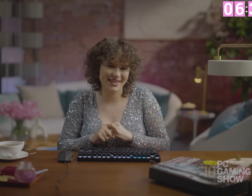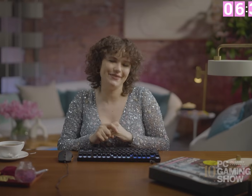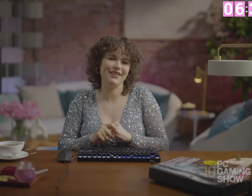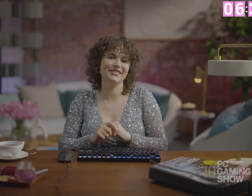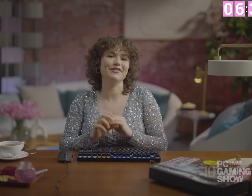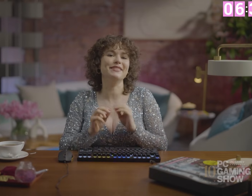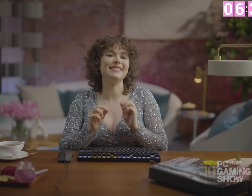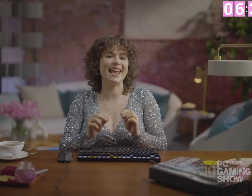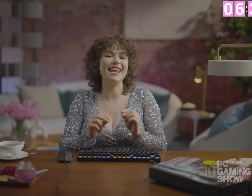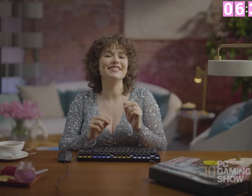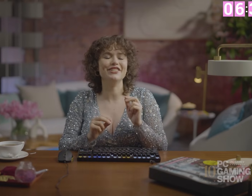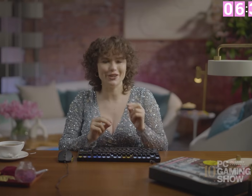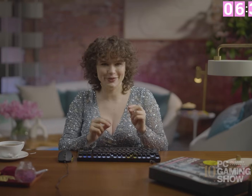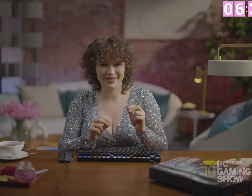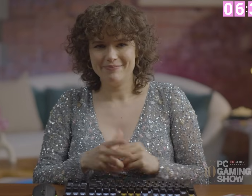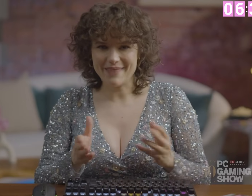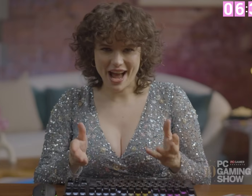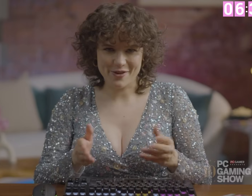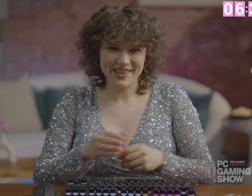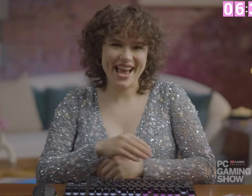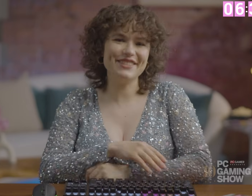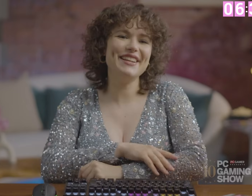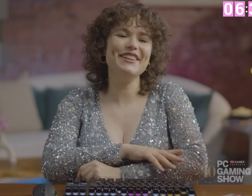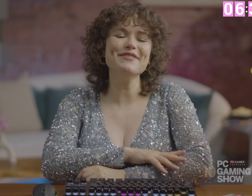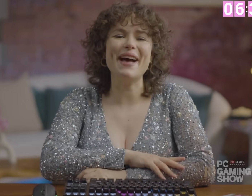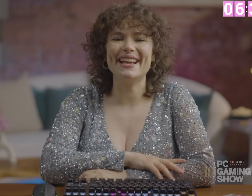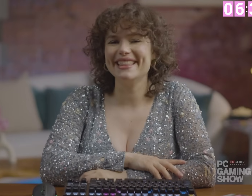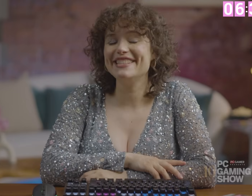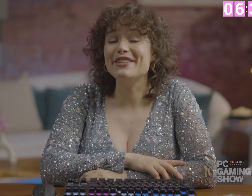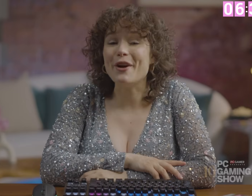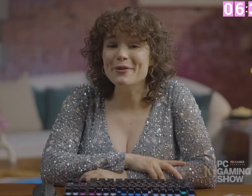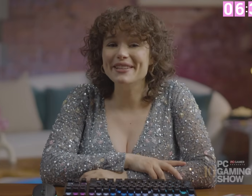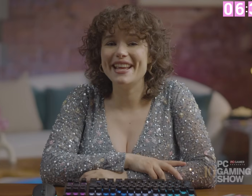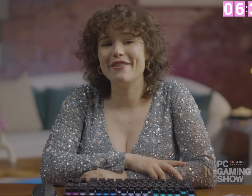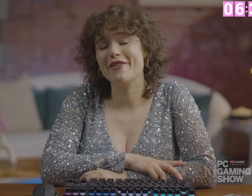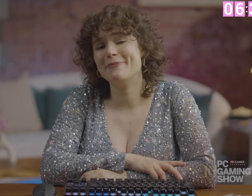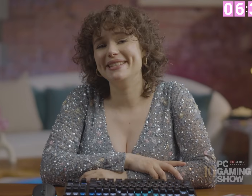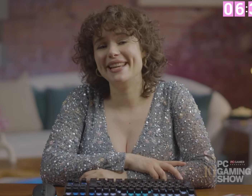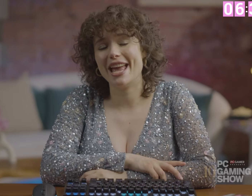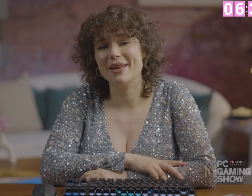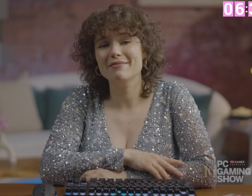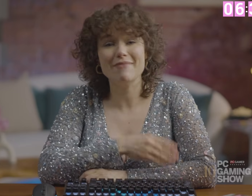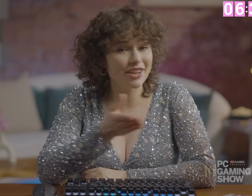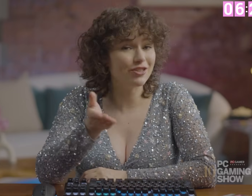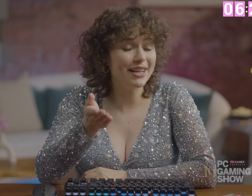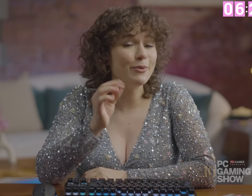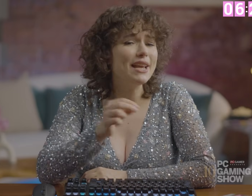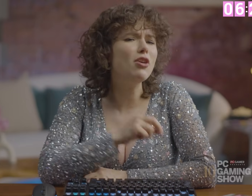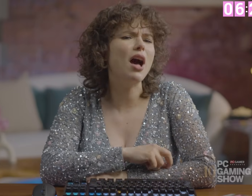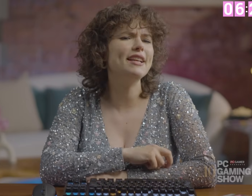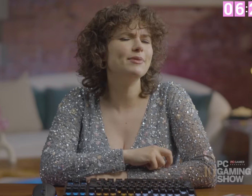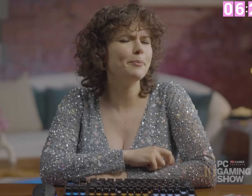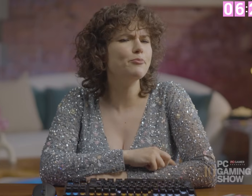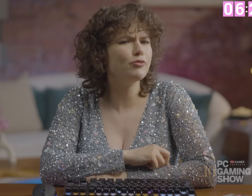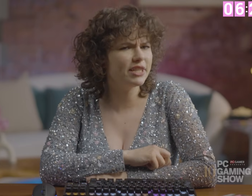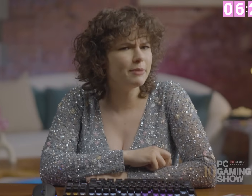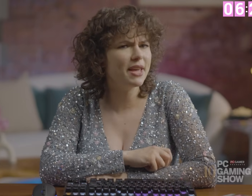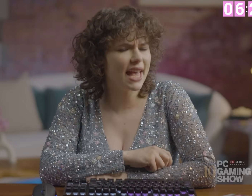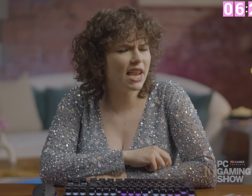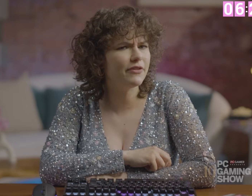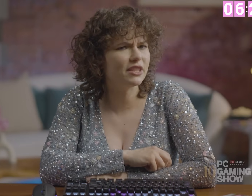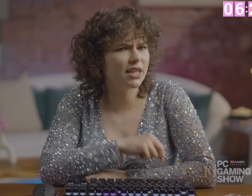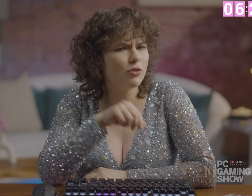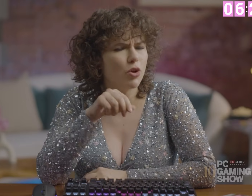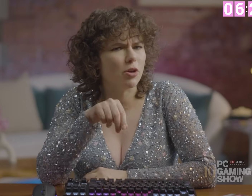exclusive interviews, so stay tuned. Now, as we look back at this golden era of PC gaming, naturally we lock eyes with some pretty